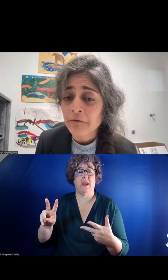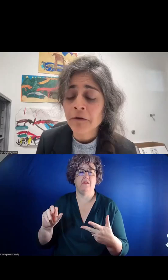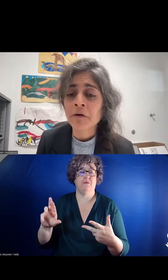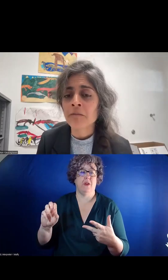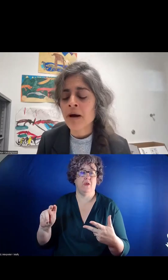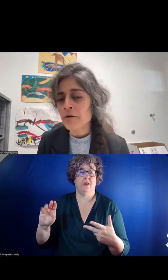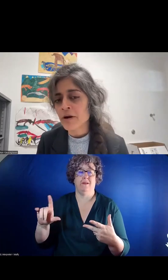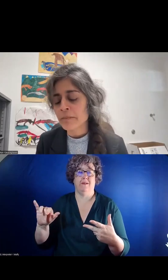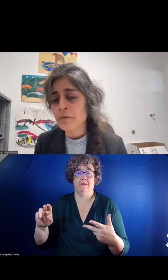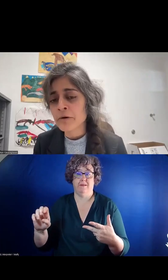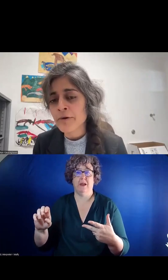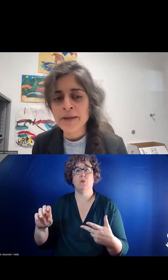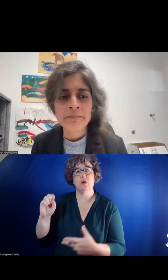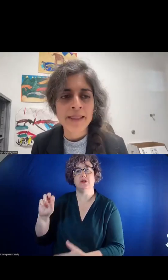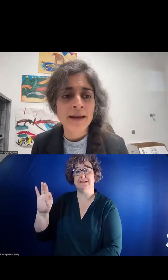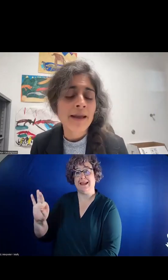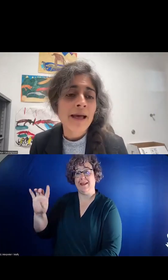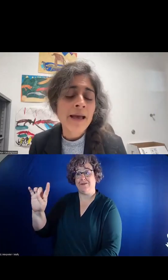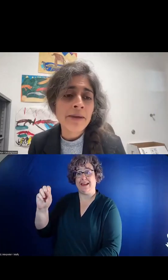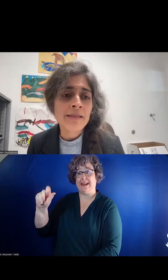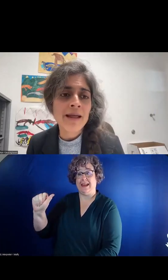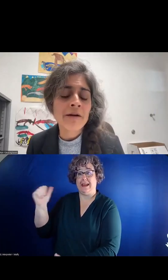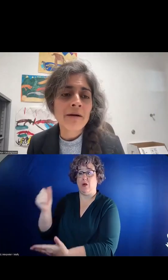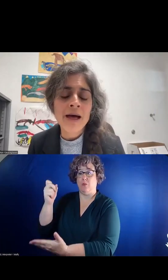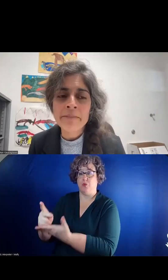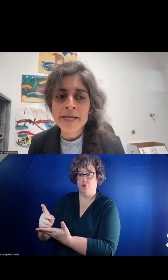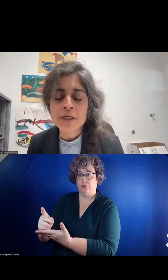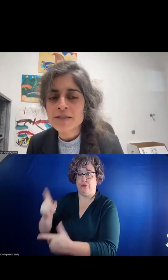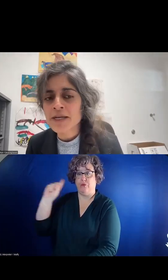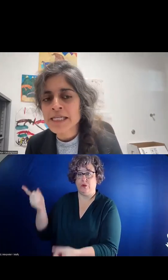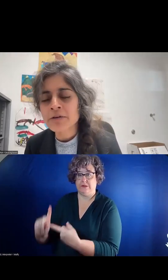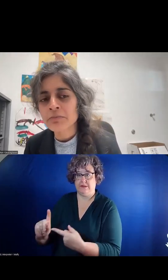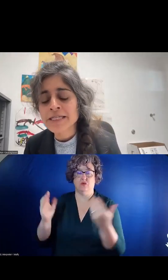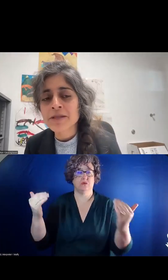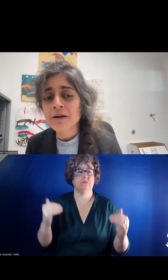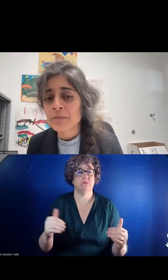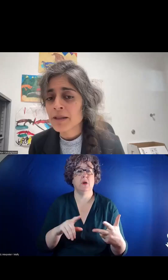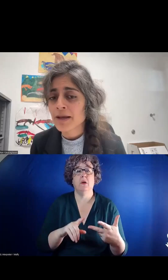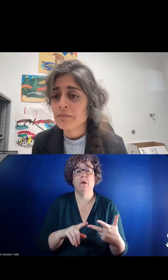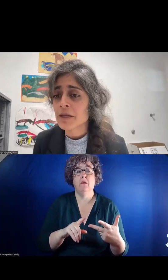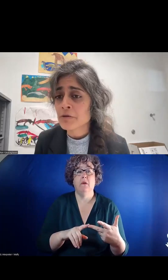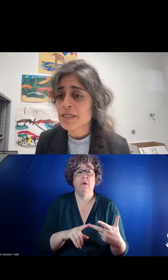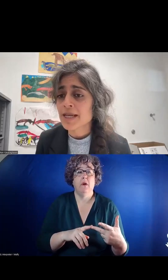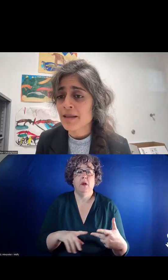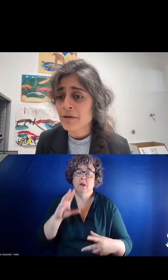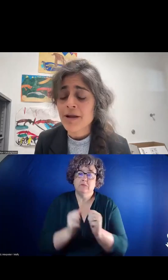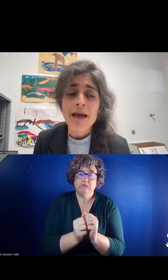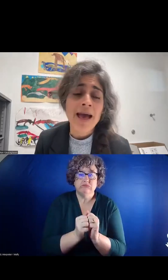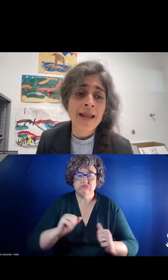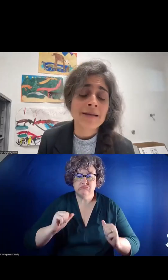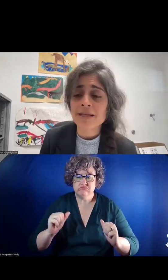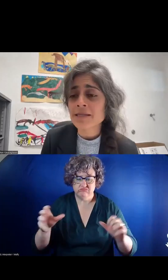is preferred over monotherapy. What do I mean by that? I mean that there are combinations of nicotine replacement therapy that can be used